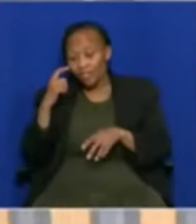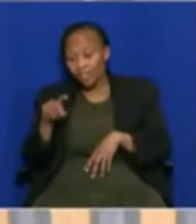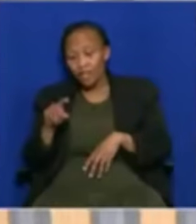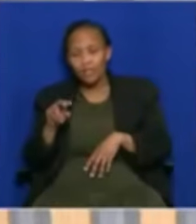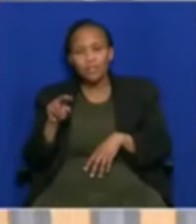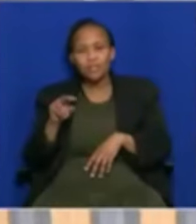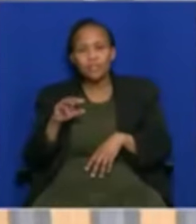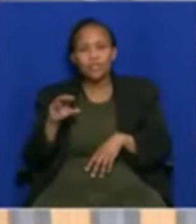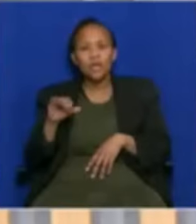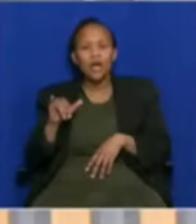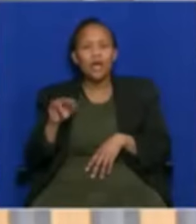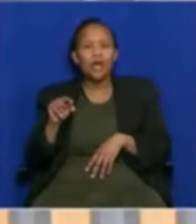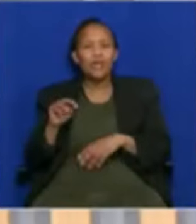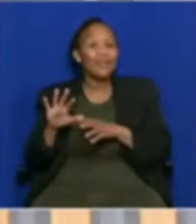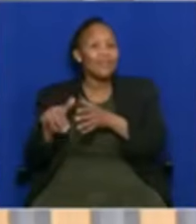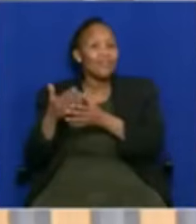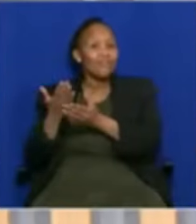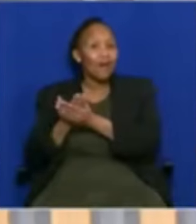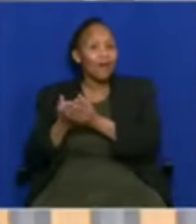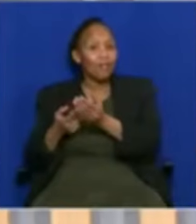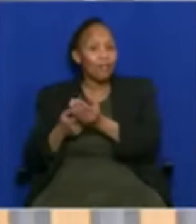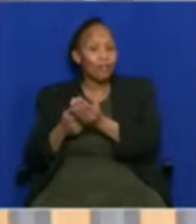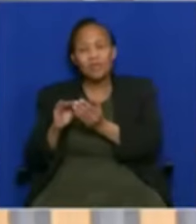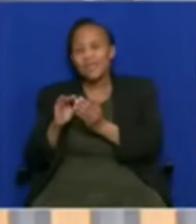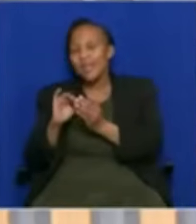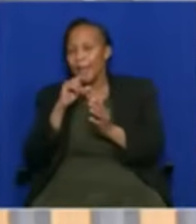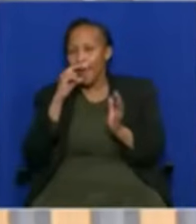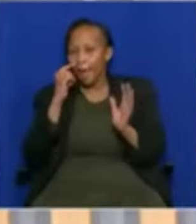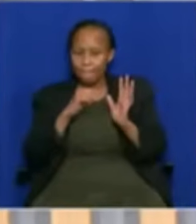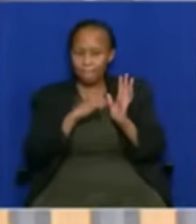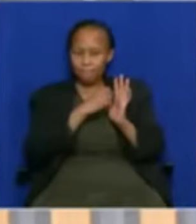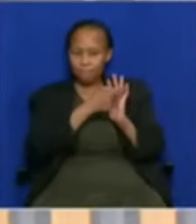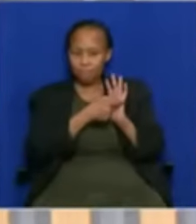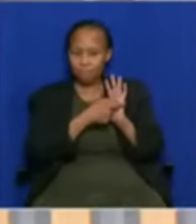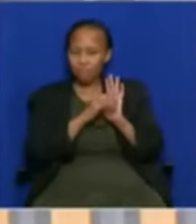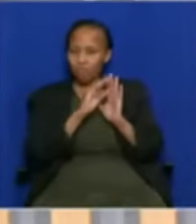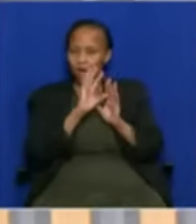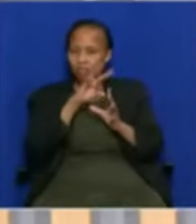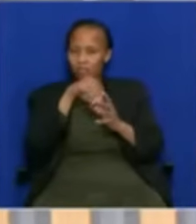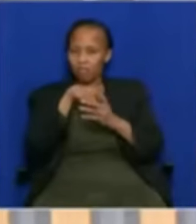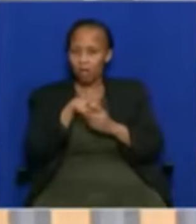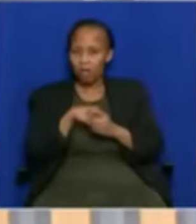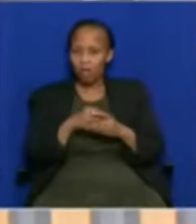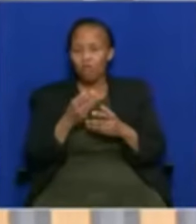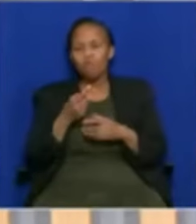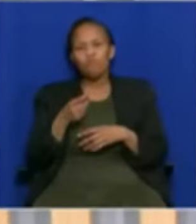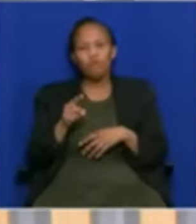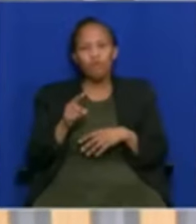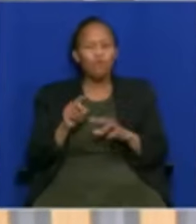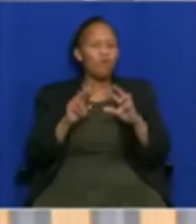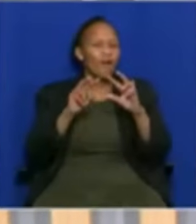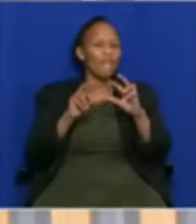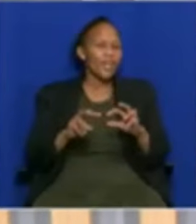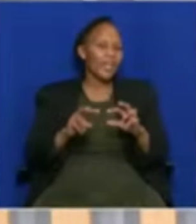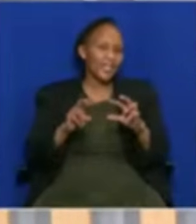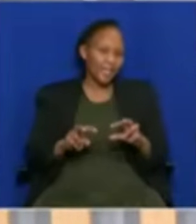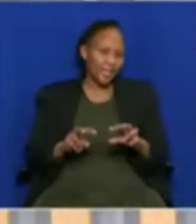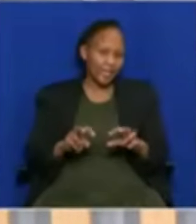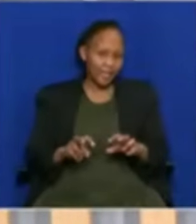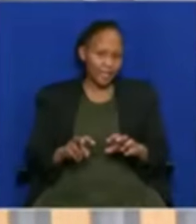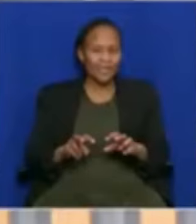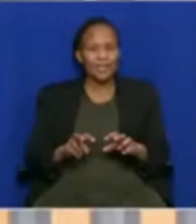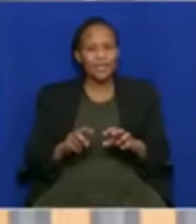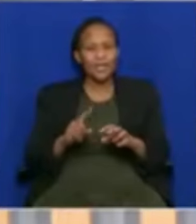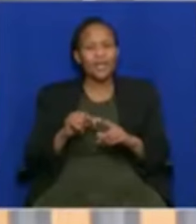lists all of those people as involved in vetting and vetting manipulation. Yes, you will find